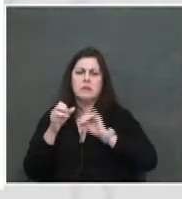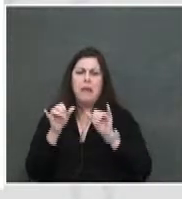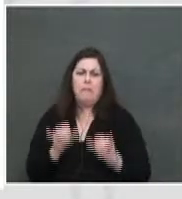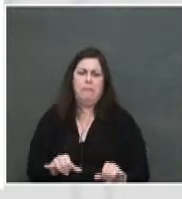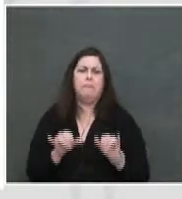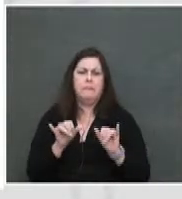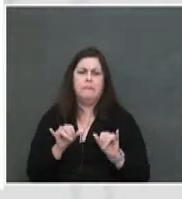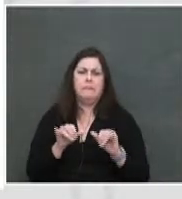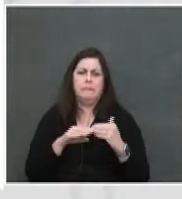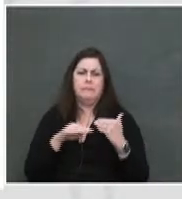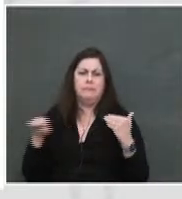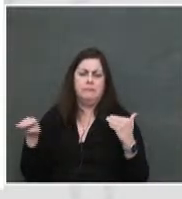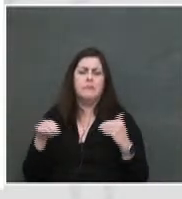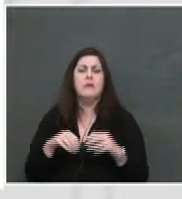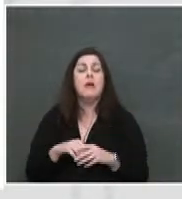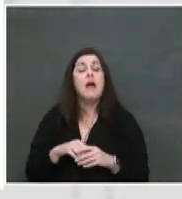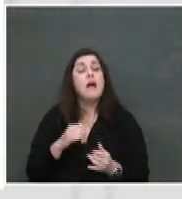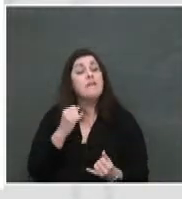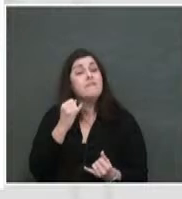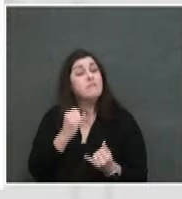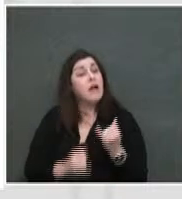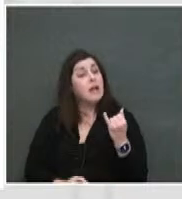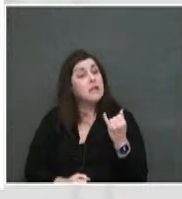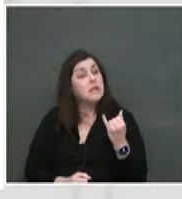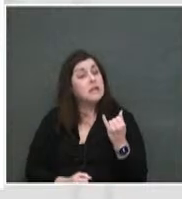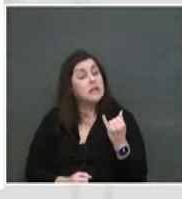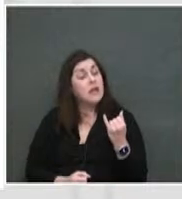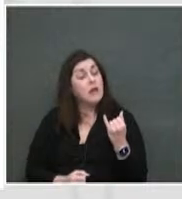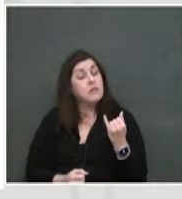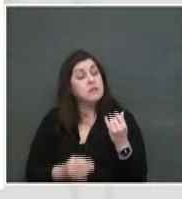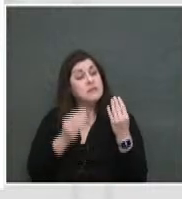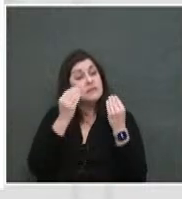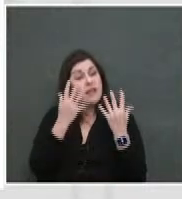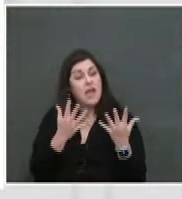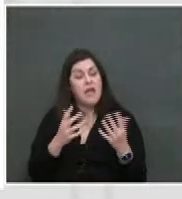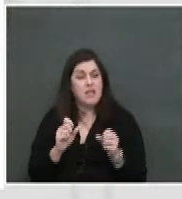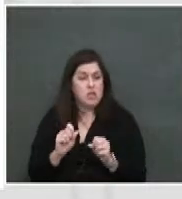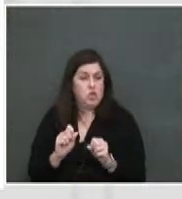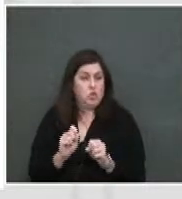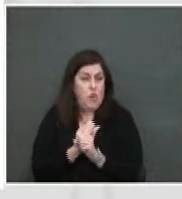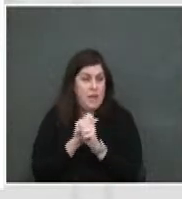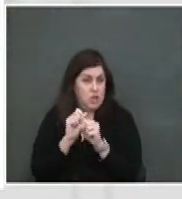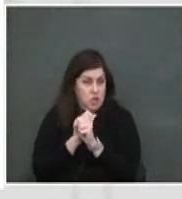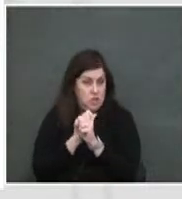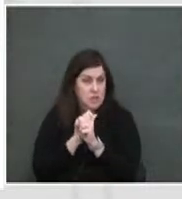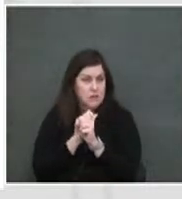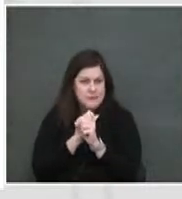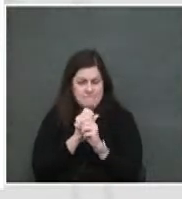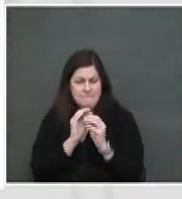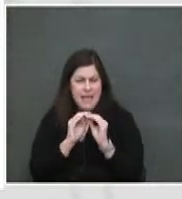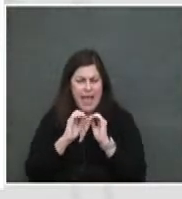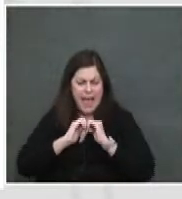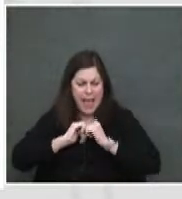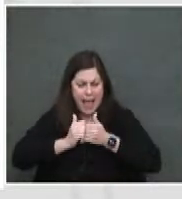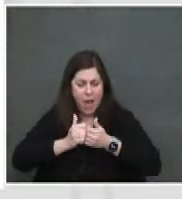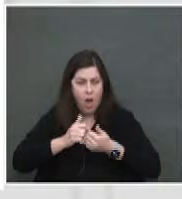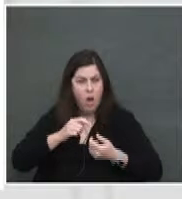And then finally, I would say that the strategies that we use to reduce